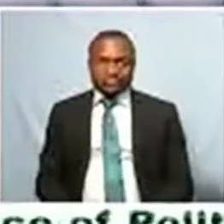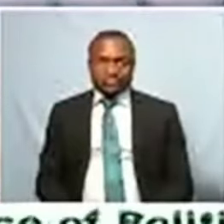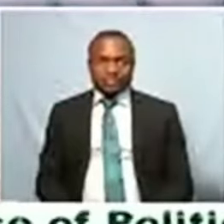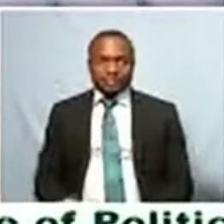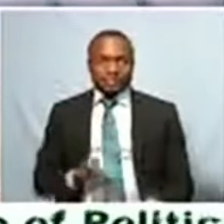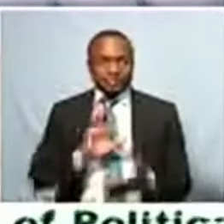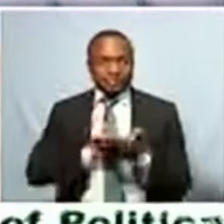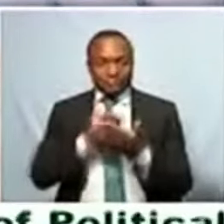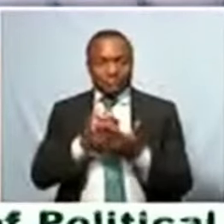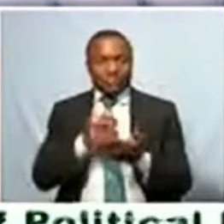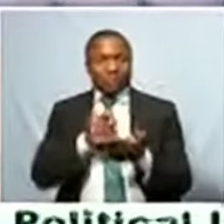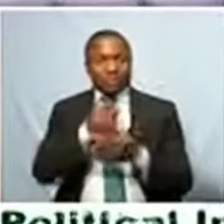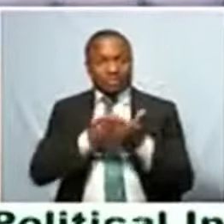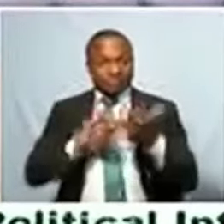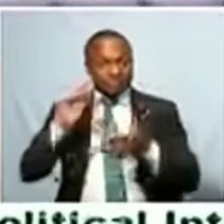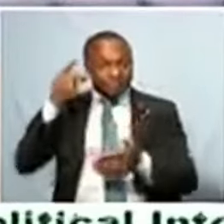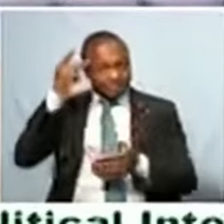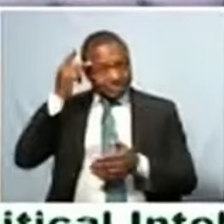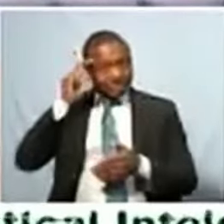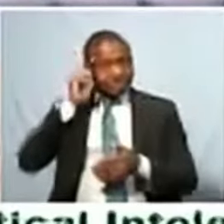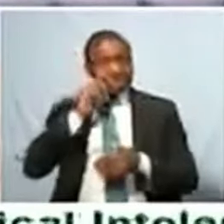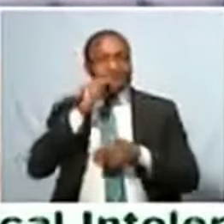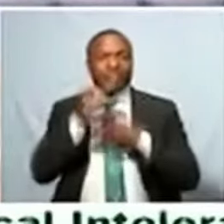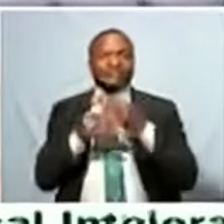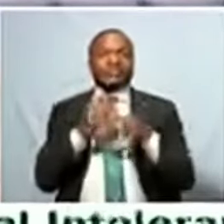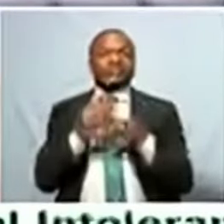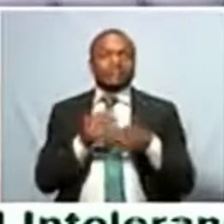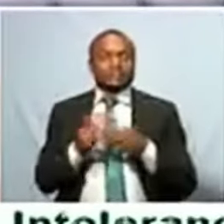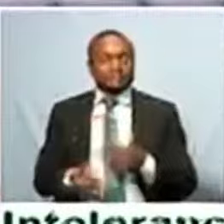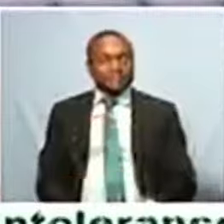the interpretation of what political intolerance is. He was dreaming.